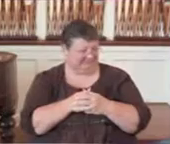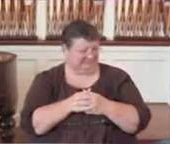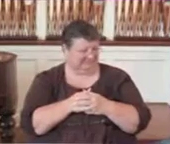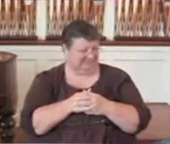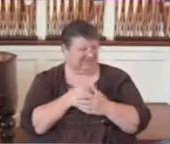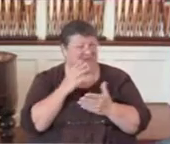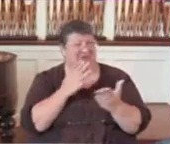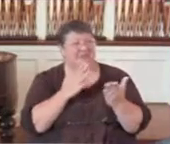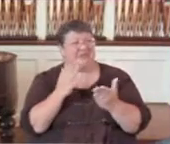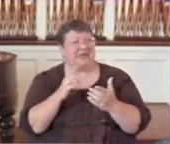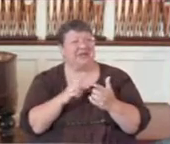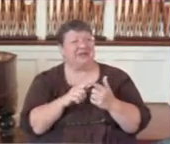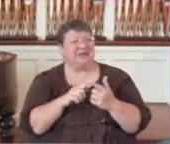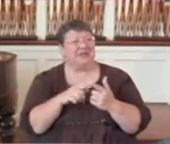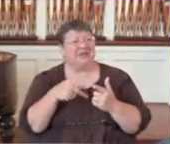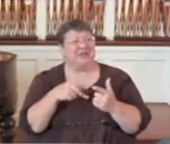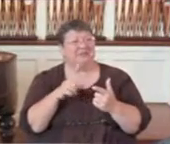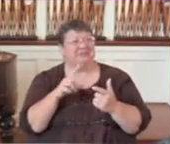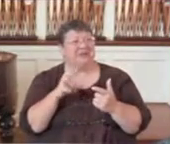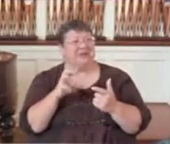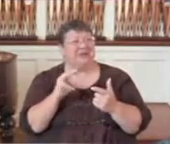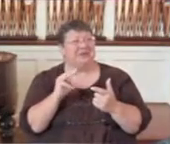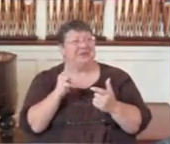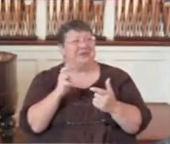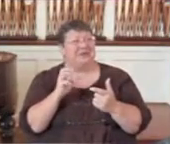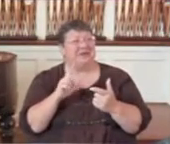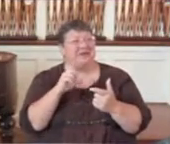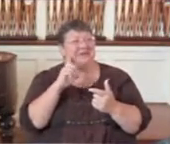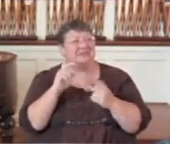we'll bring this over to Pilgrim Hall for you to look at.